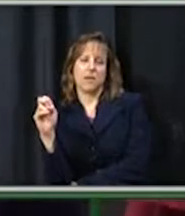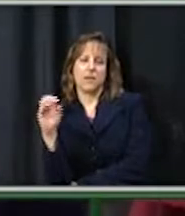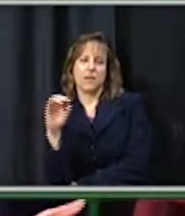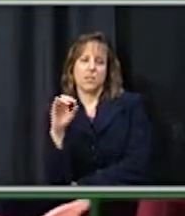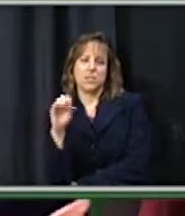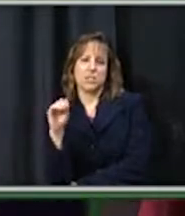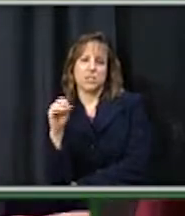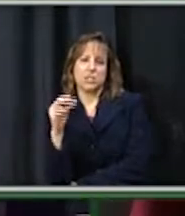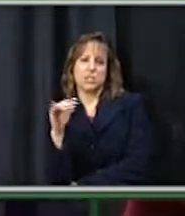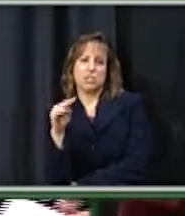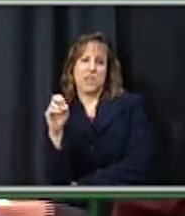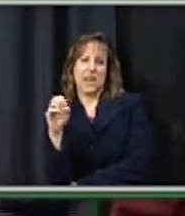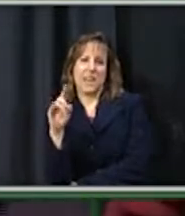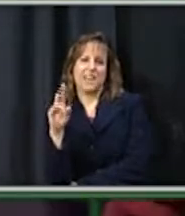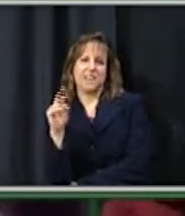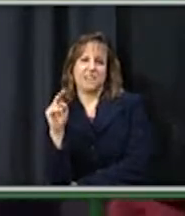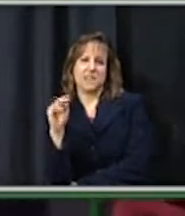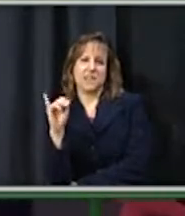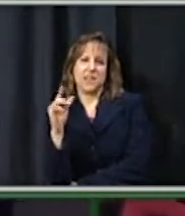Shane Dunnigan.